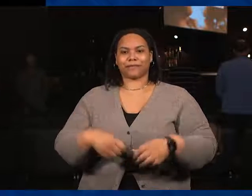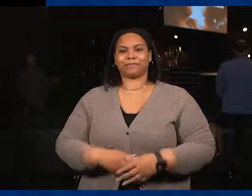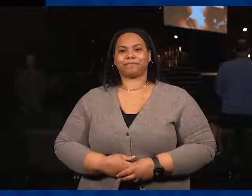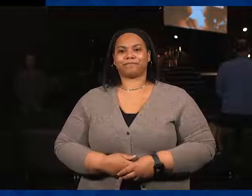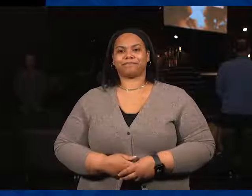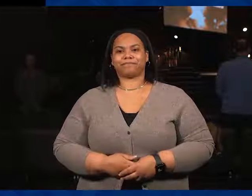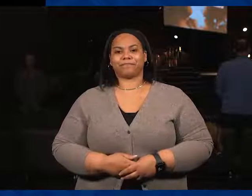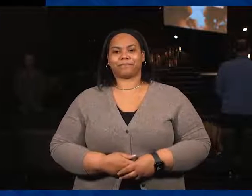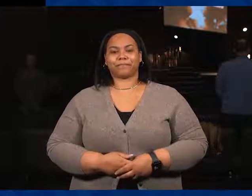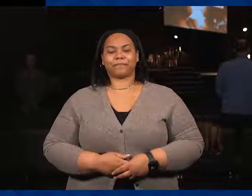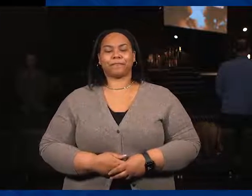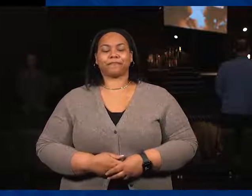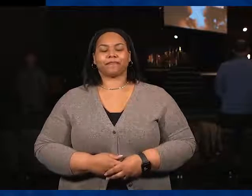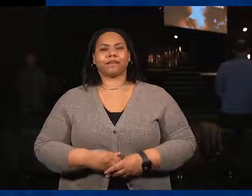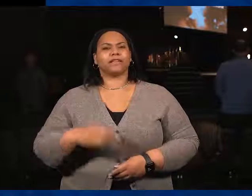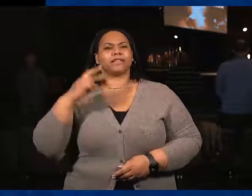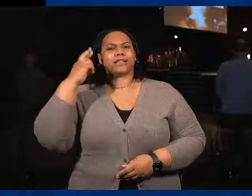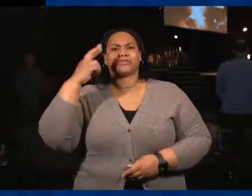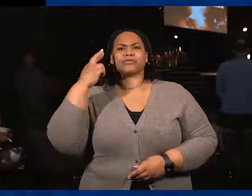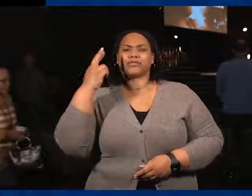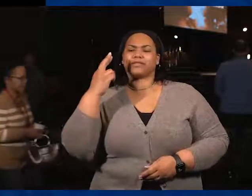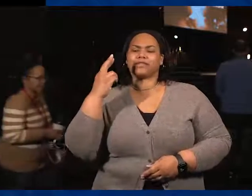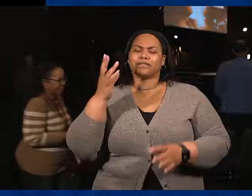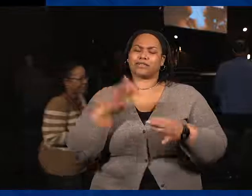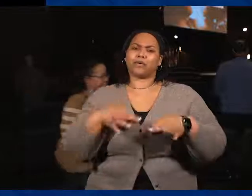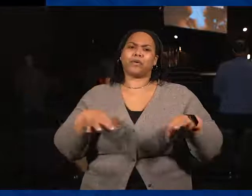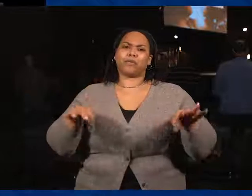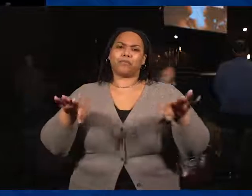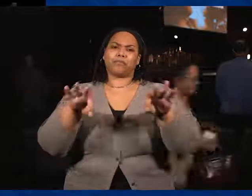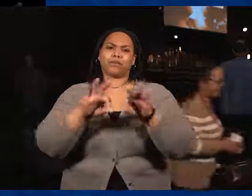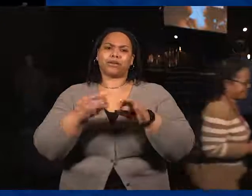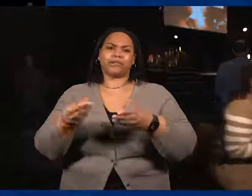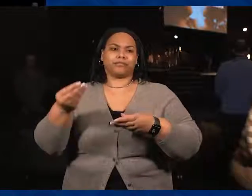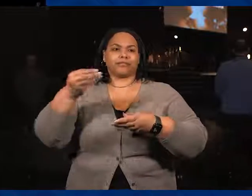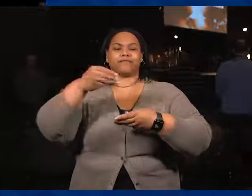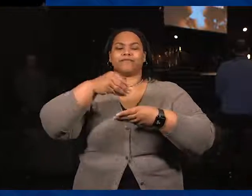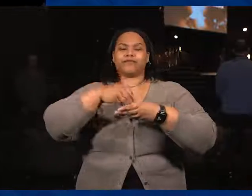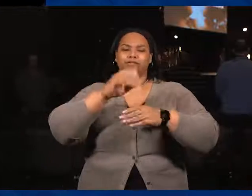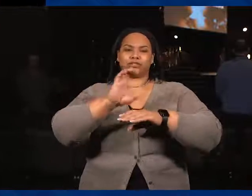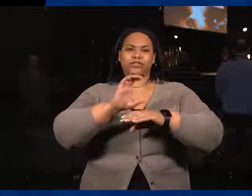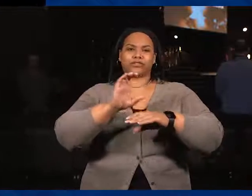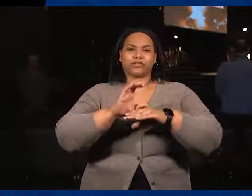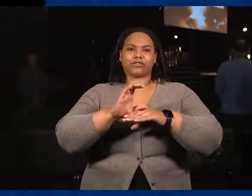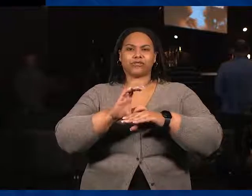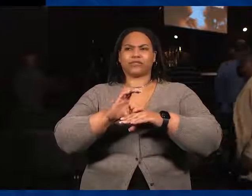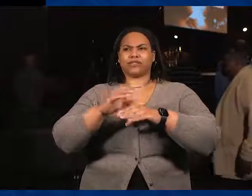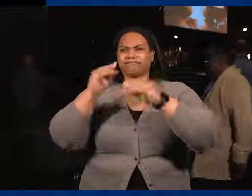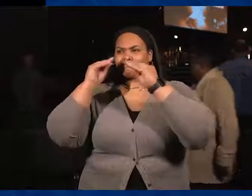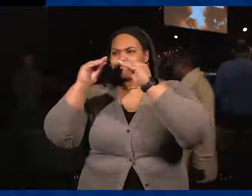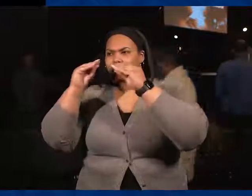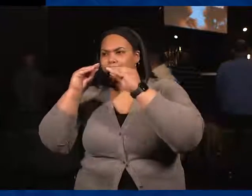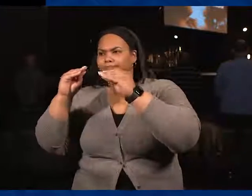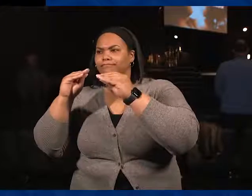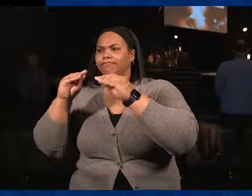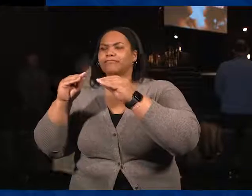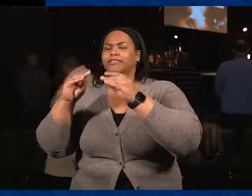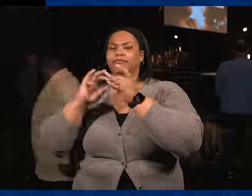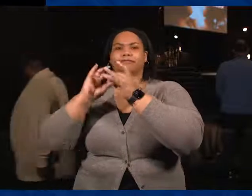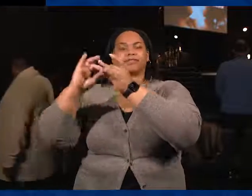Friends, can I let you know that's why it's important to be part of a church where there is godly teaching. A godly teaching that's able